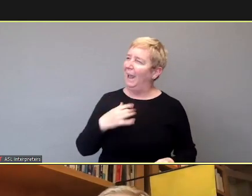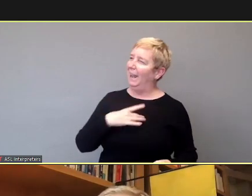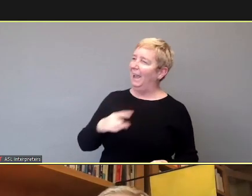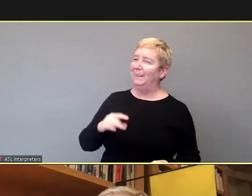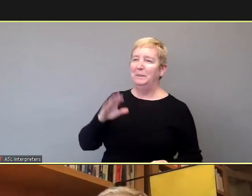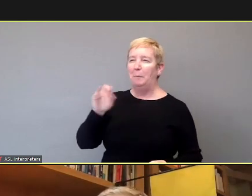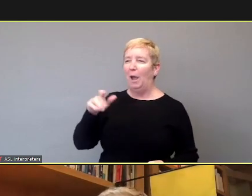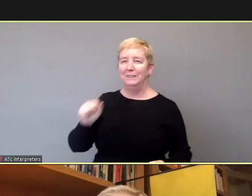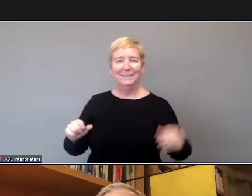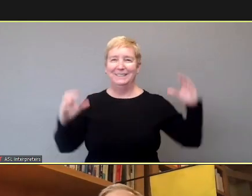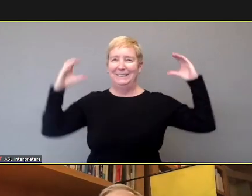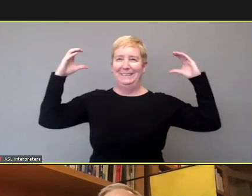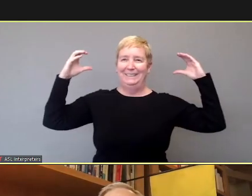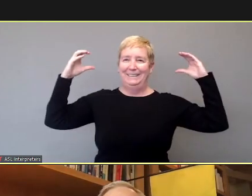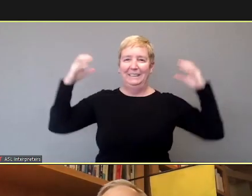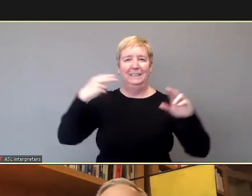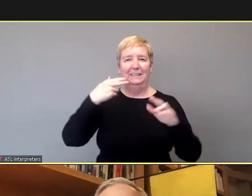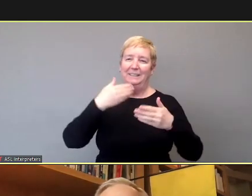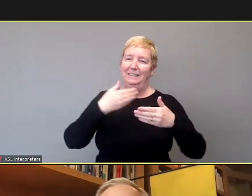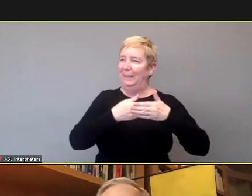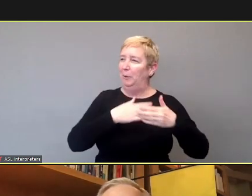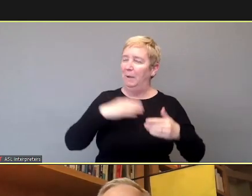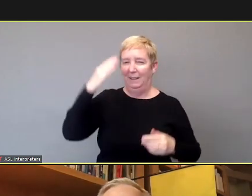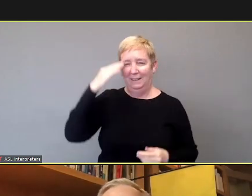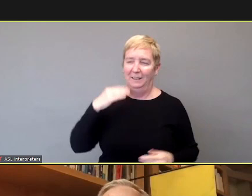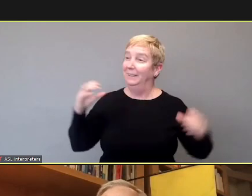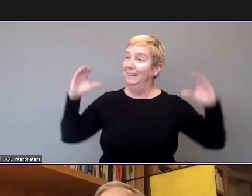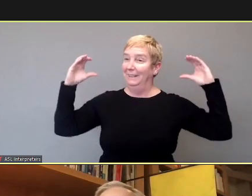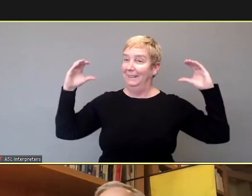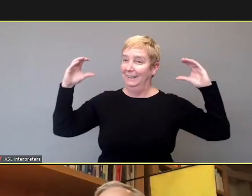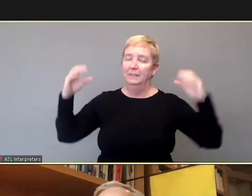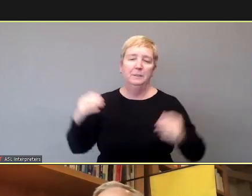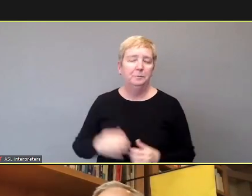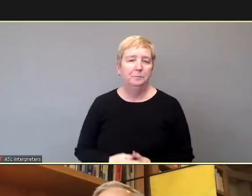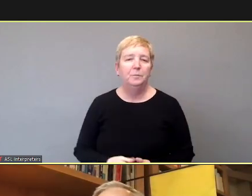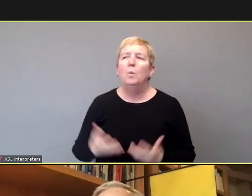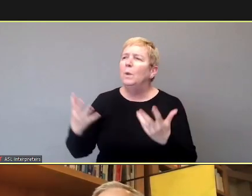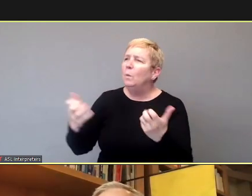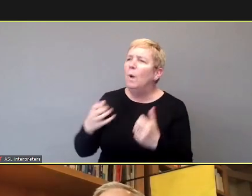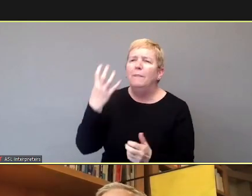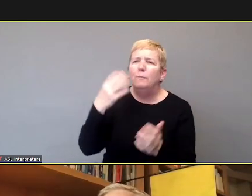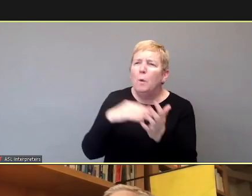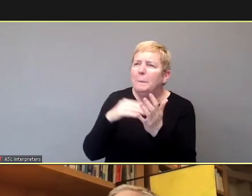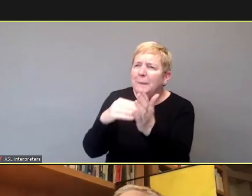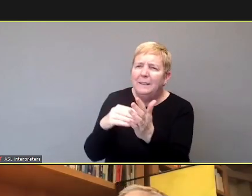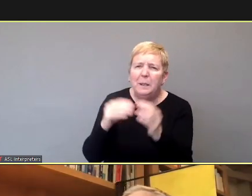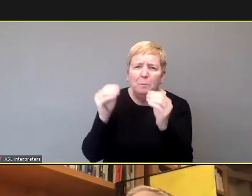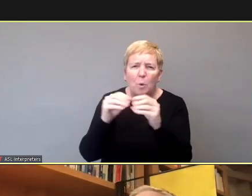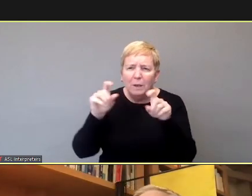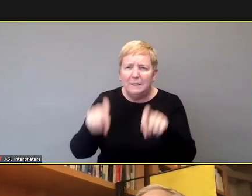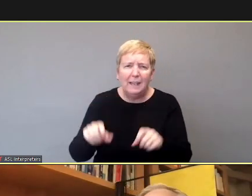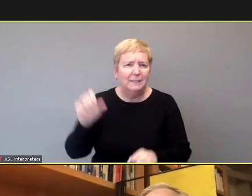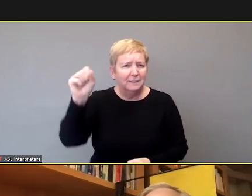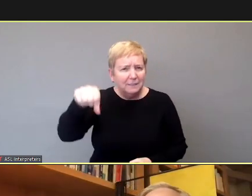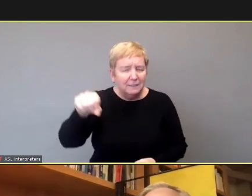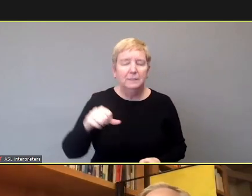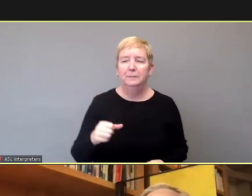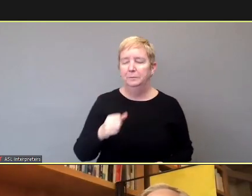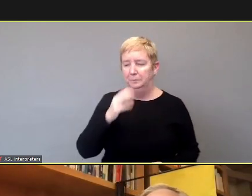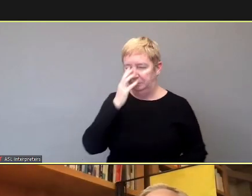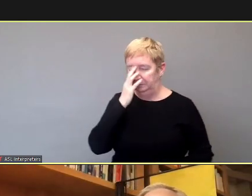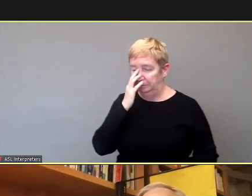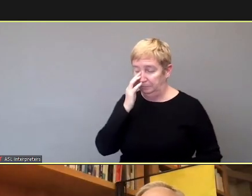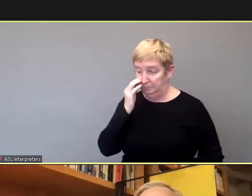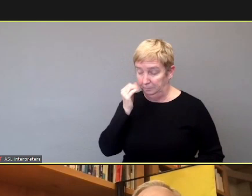next to my head, but I really do. We would love to have 4 million additional tests here in New Mexico. You know, we have